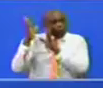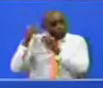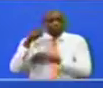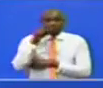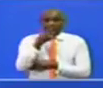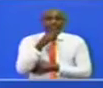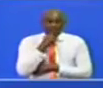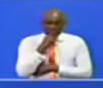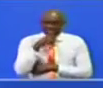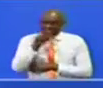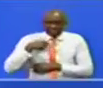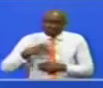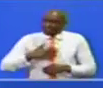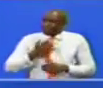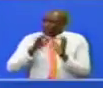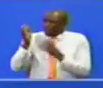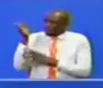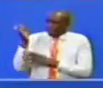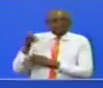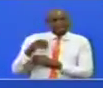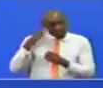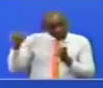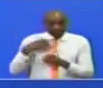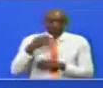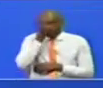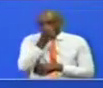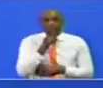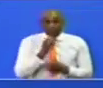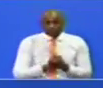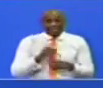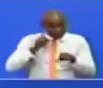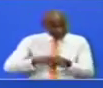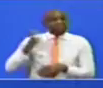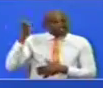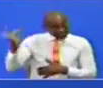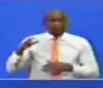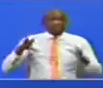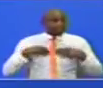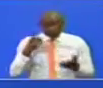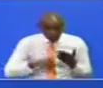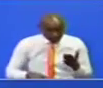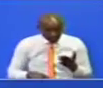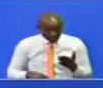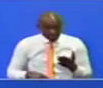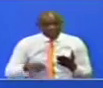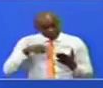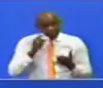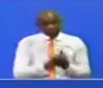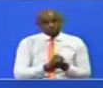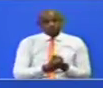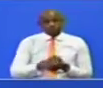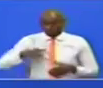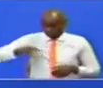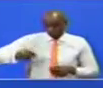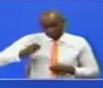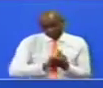dark world that has seemingly ignored the boy child. The time I was there, I accepted to be held by him.